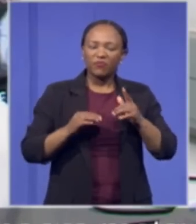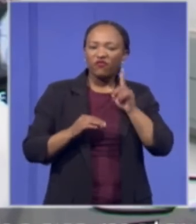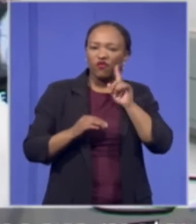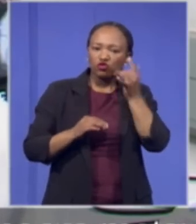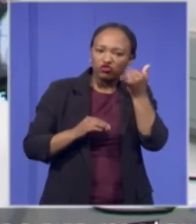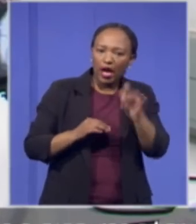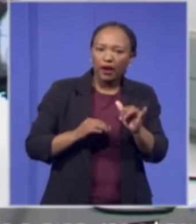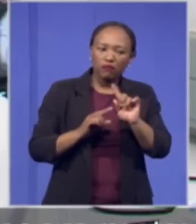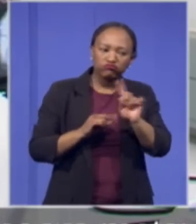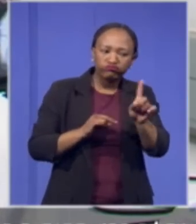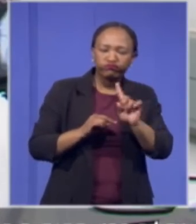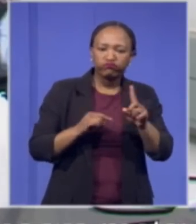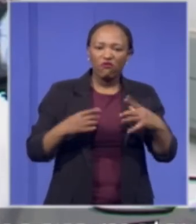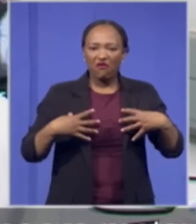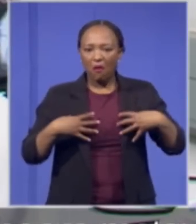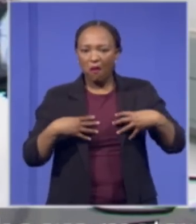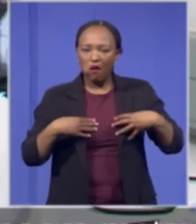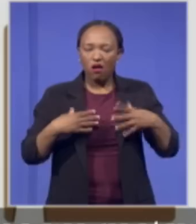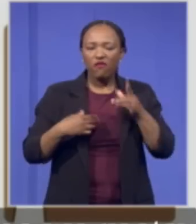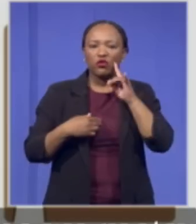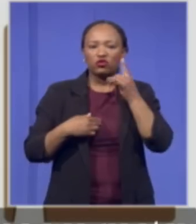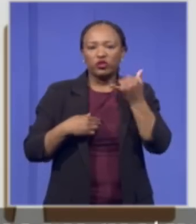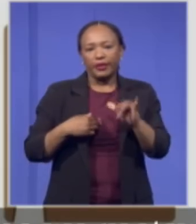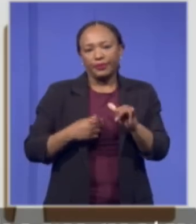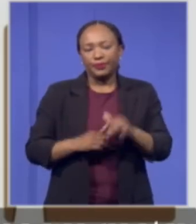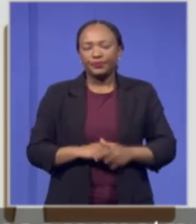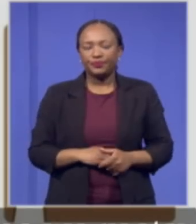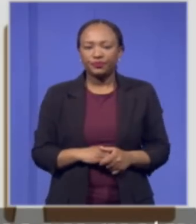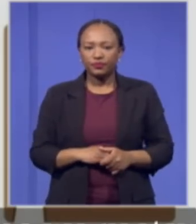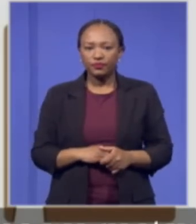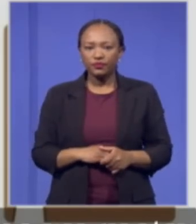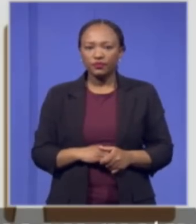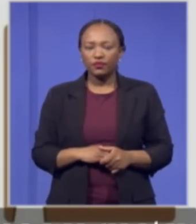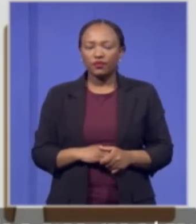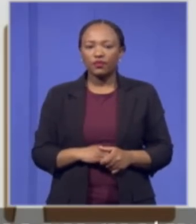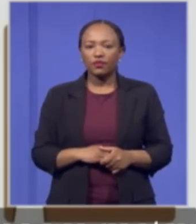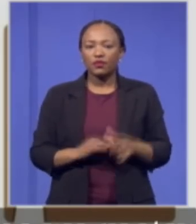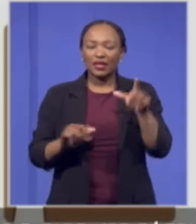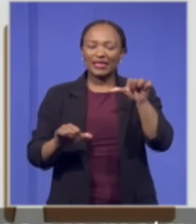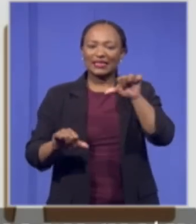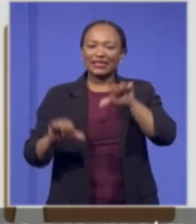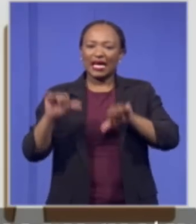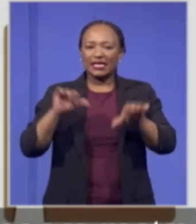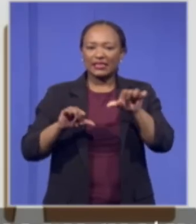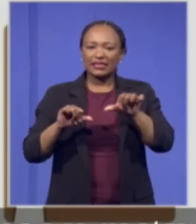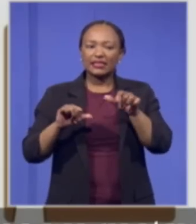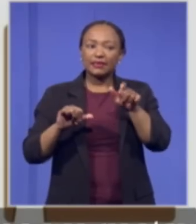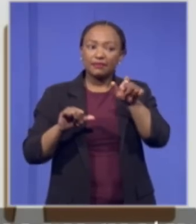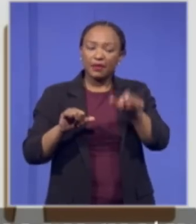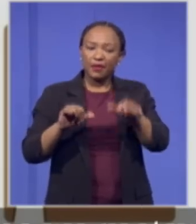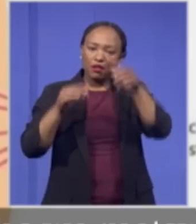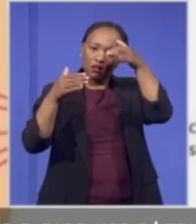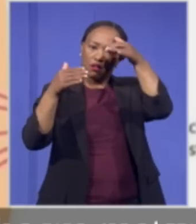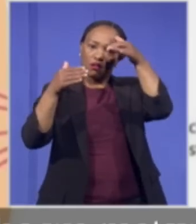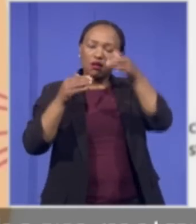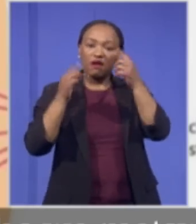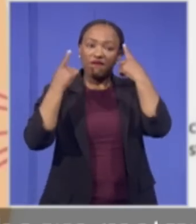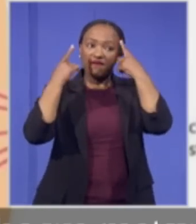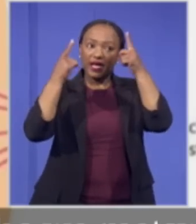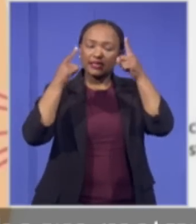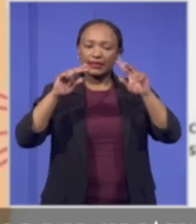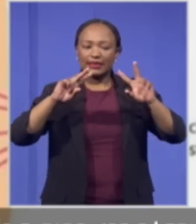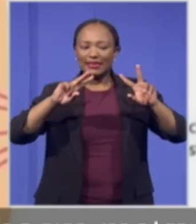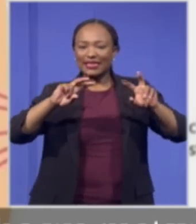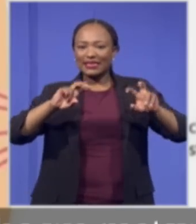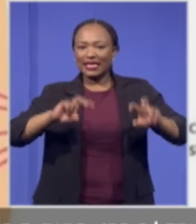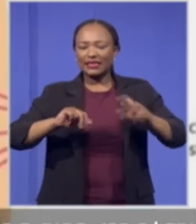for mammograms a lot more often than the average person. Ditsebi tsa science Wits di re diphuputso tsa tsona di tla